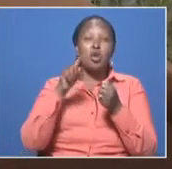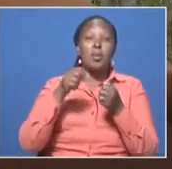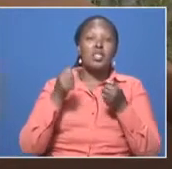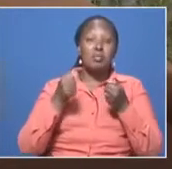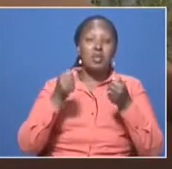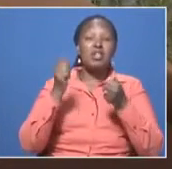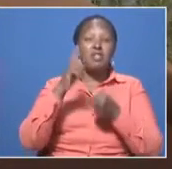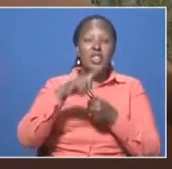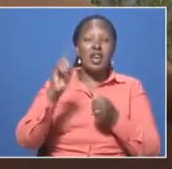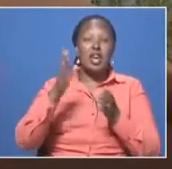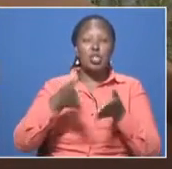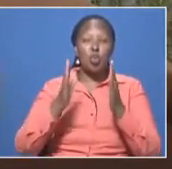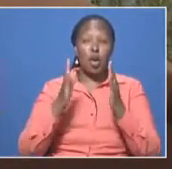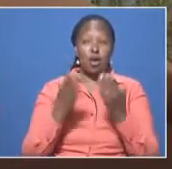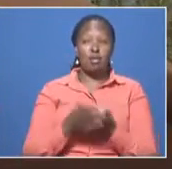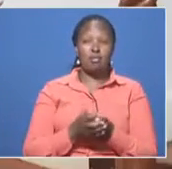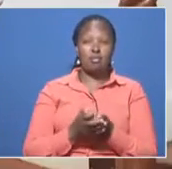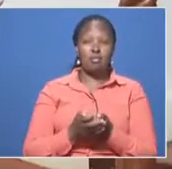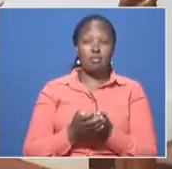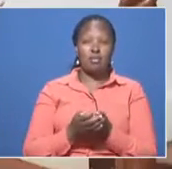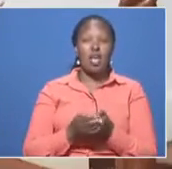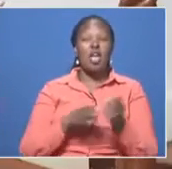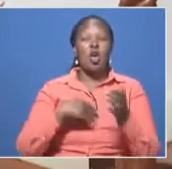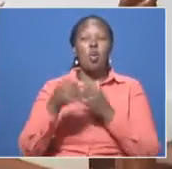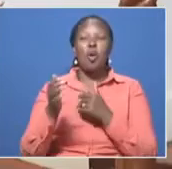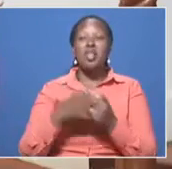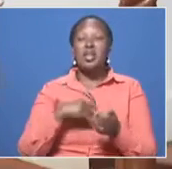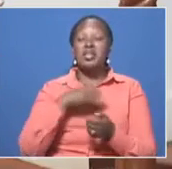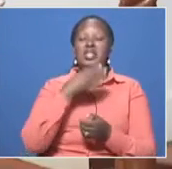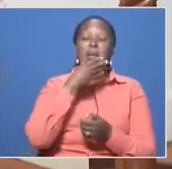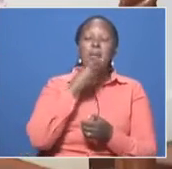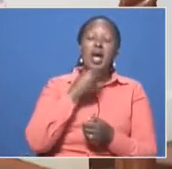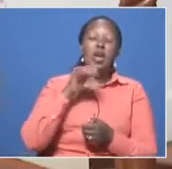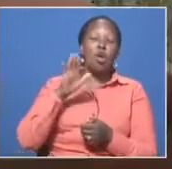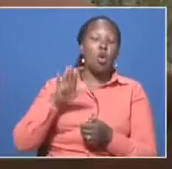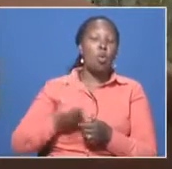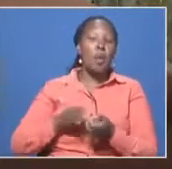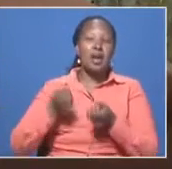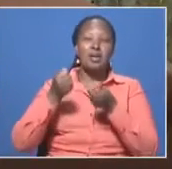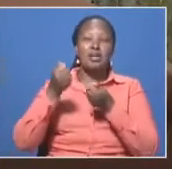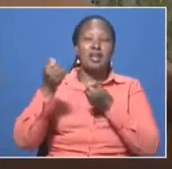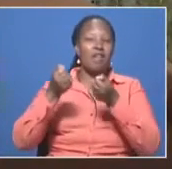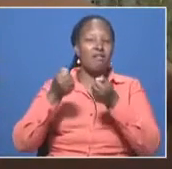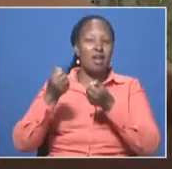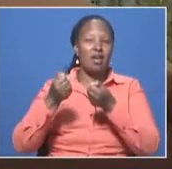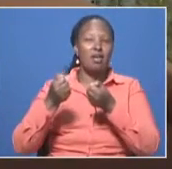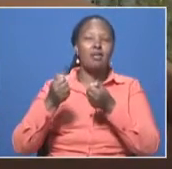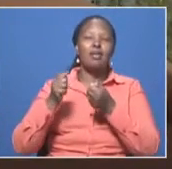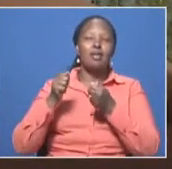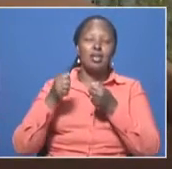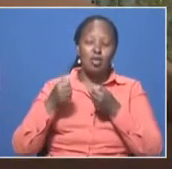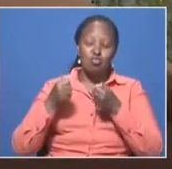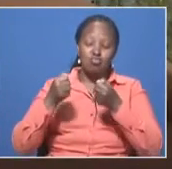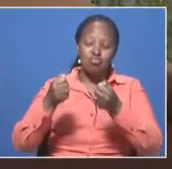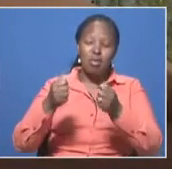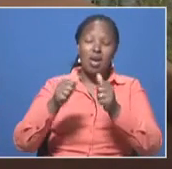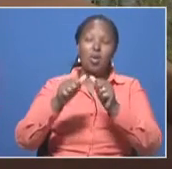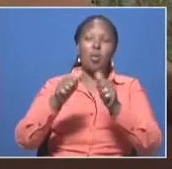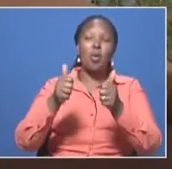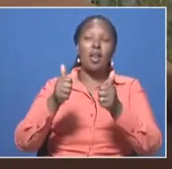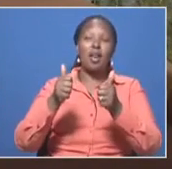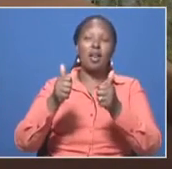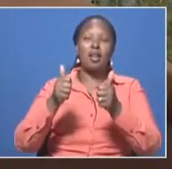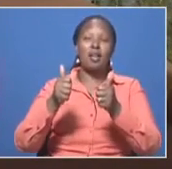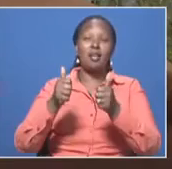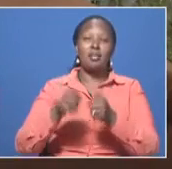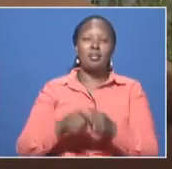Right. So I think... whether it's a man or woman driving? Yeah, let them drive the car the way it